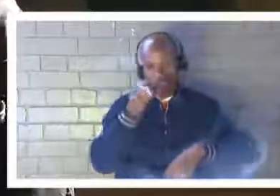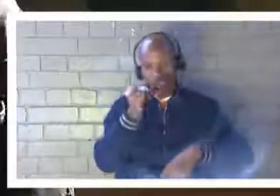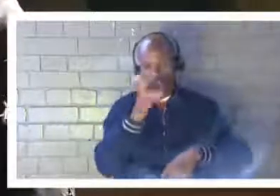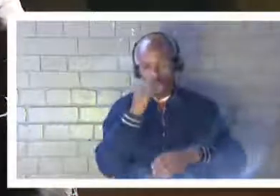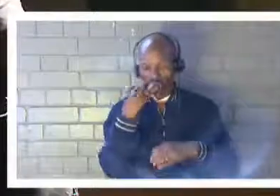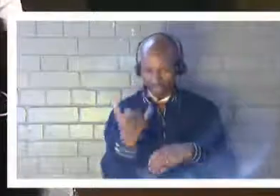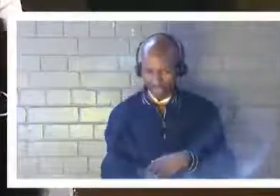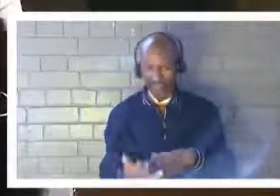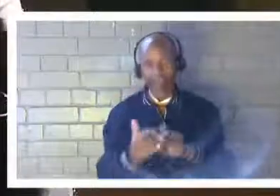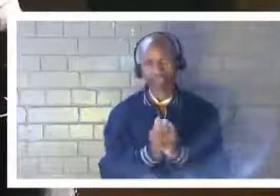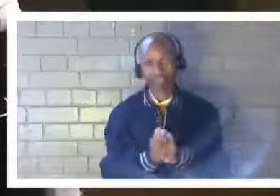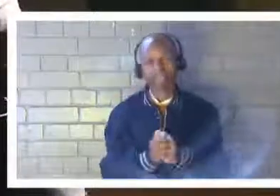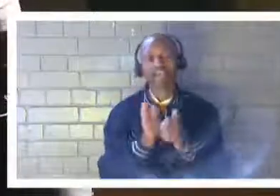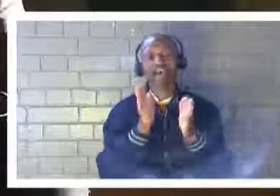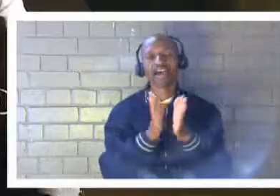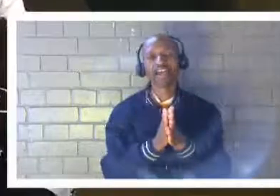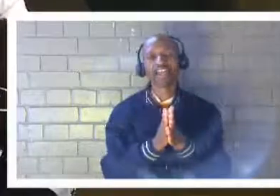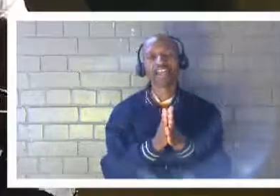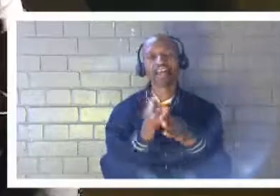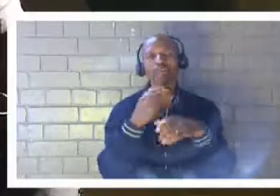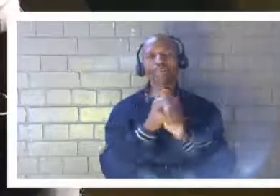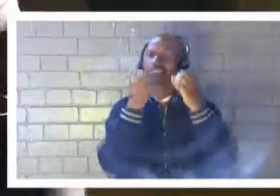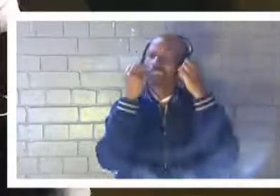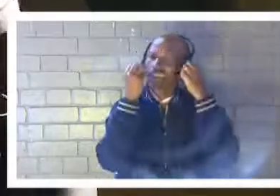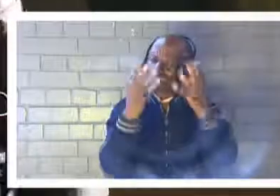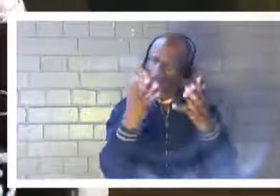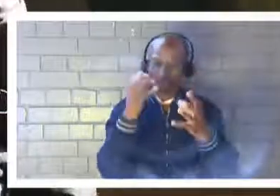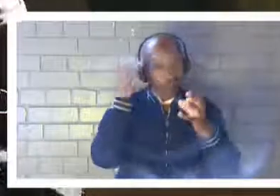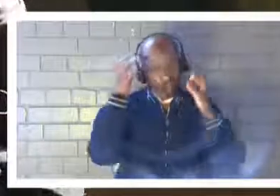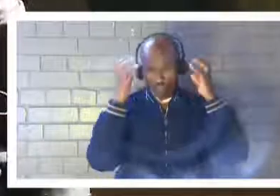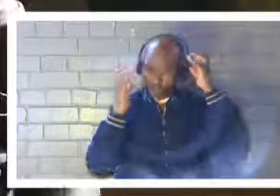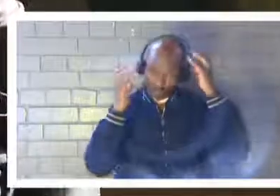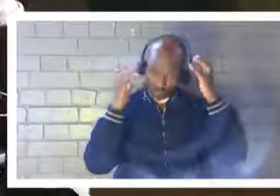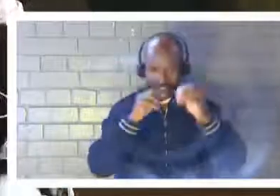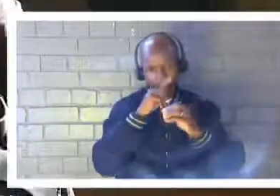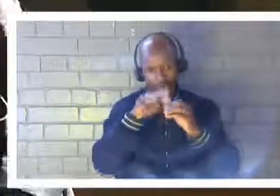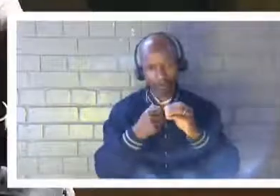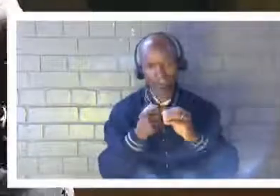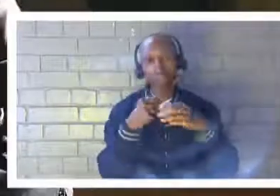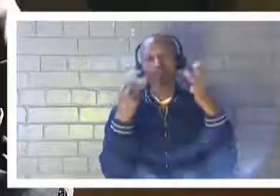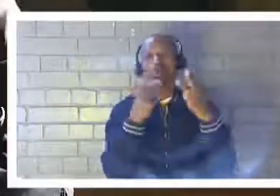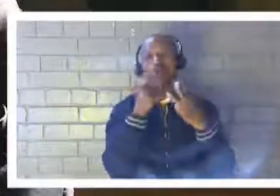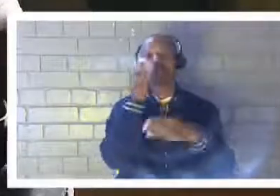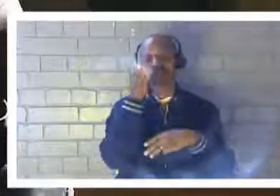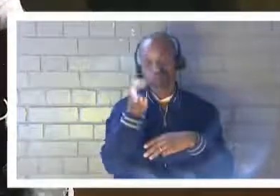speak, and it has caused a number of confusion in terms of the attendance.